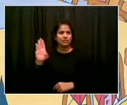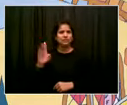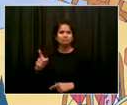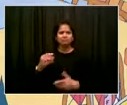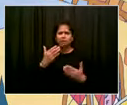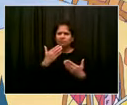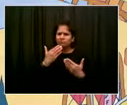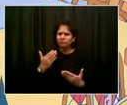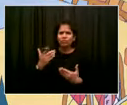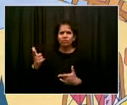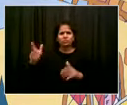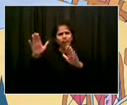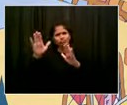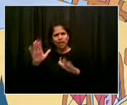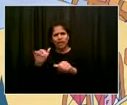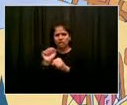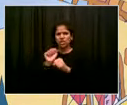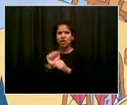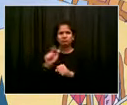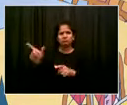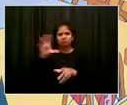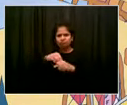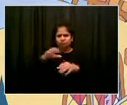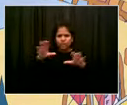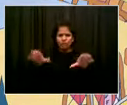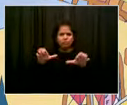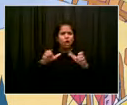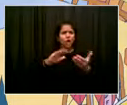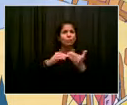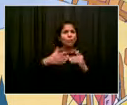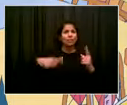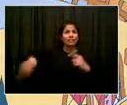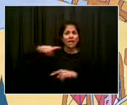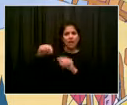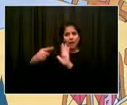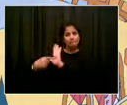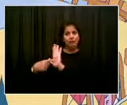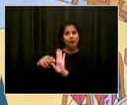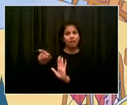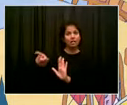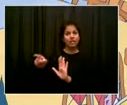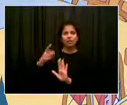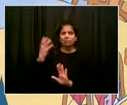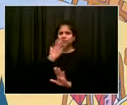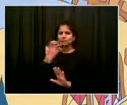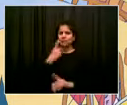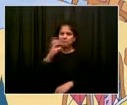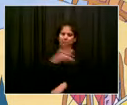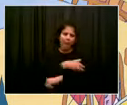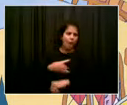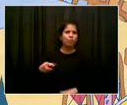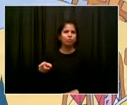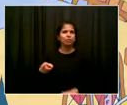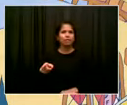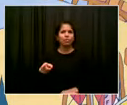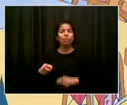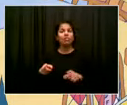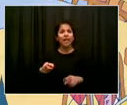powerful model. It's gonna make a big difference, but the good news is it's not just Brownsville. This idea is now